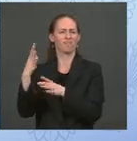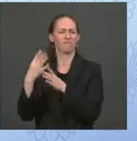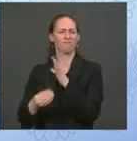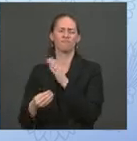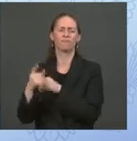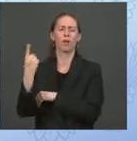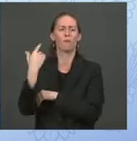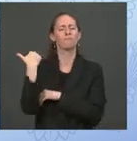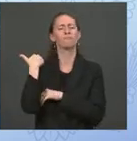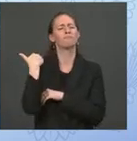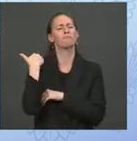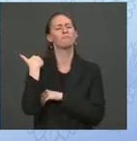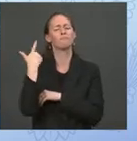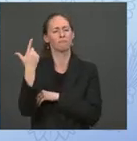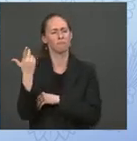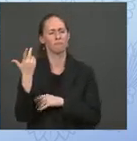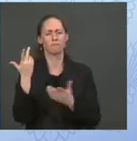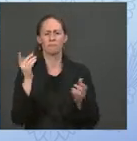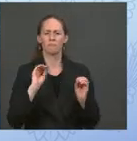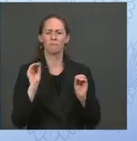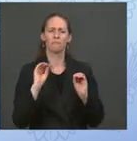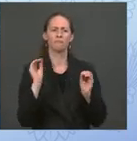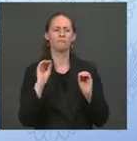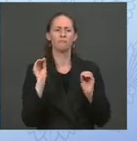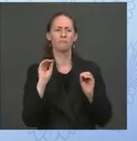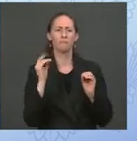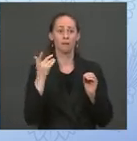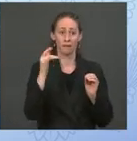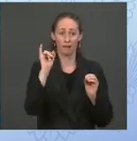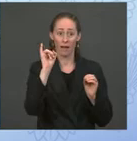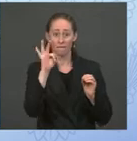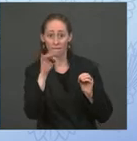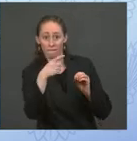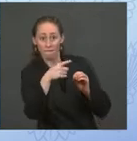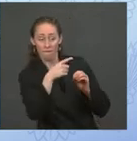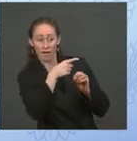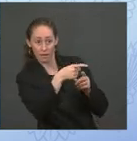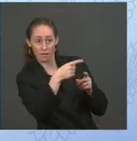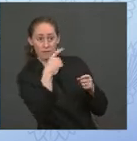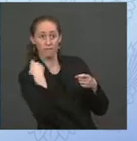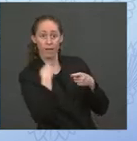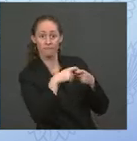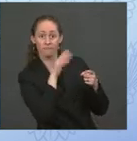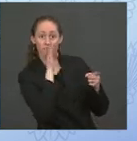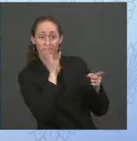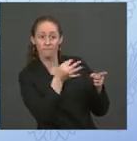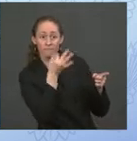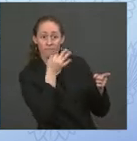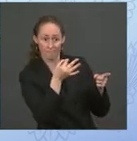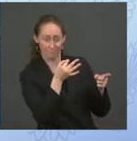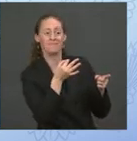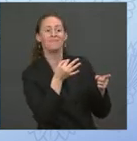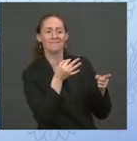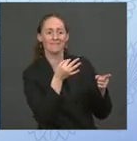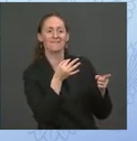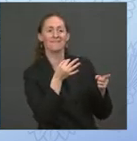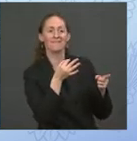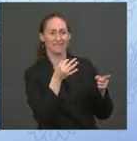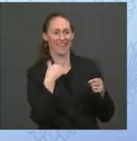get elected president unless you can learn to speak Spanish. Smart man. Well, guess what? I decided to hire everybody who spoke Spanish. Yeah.